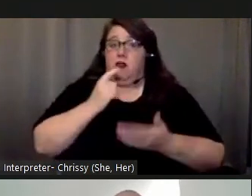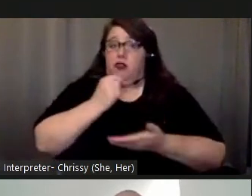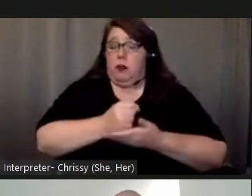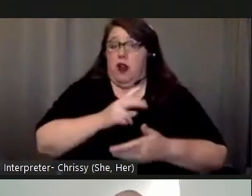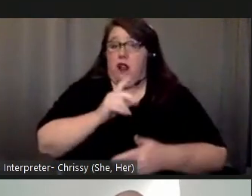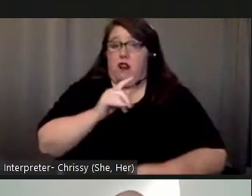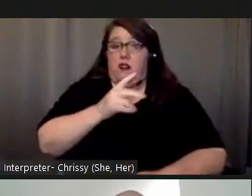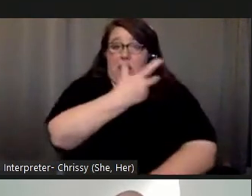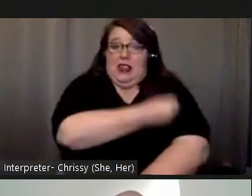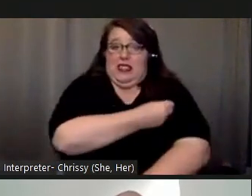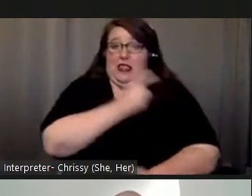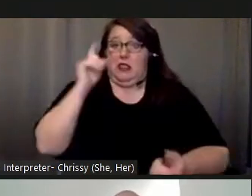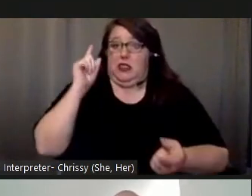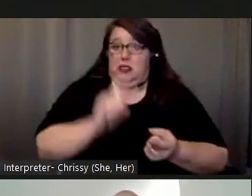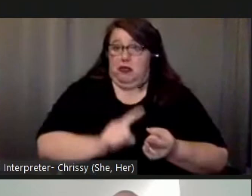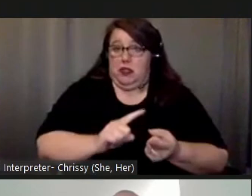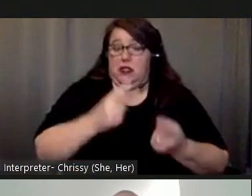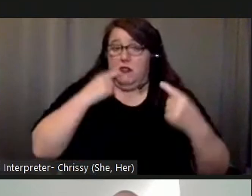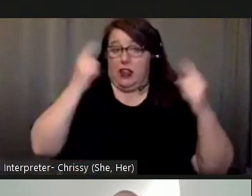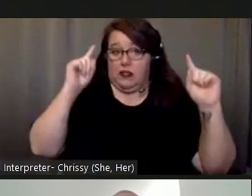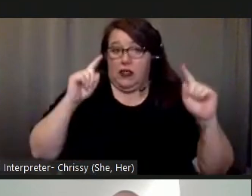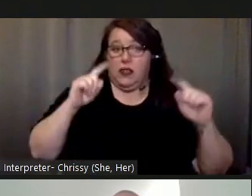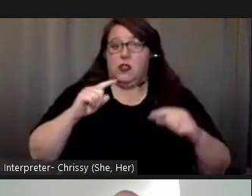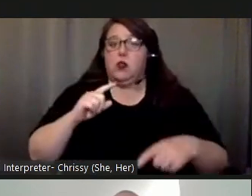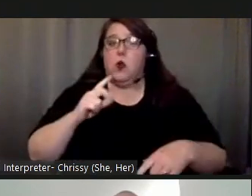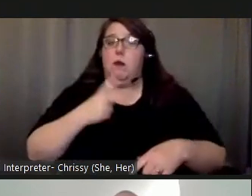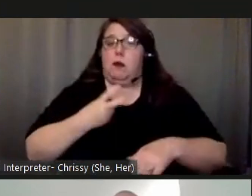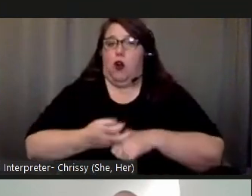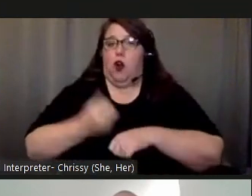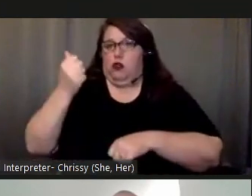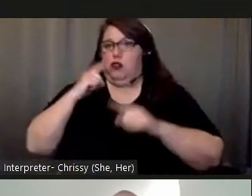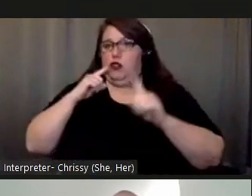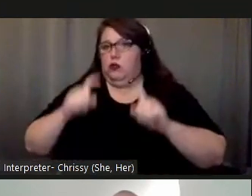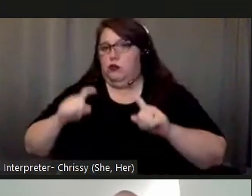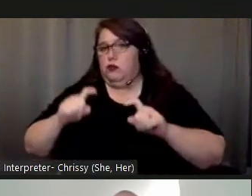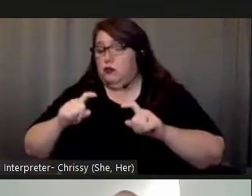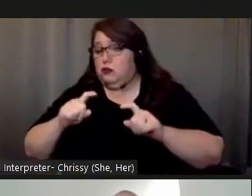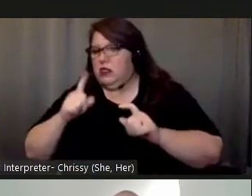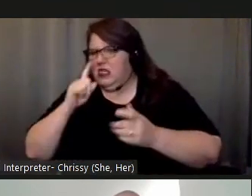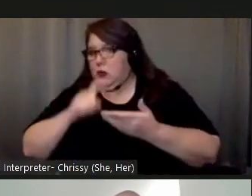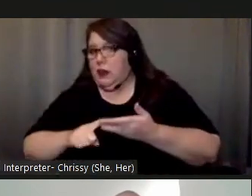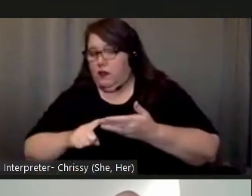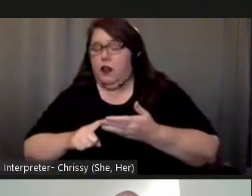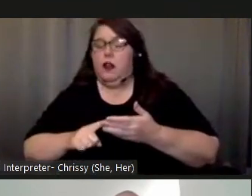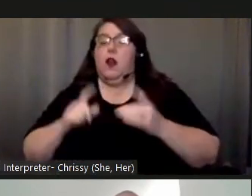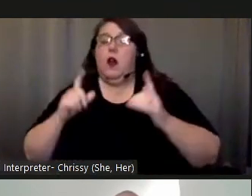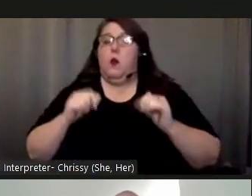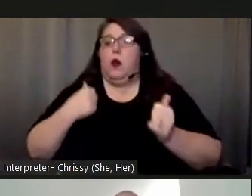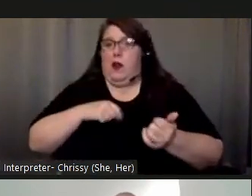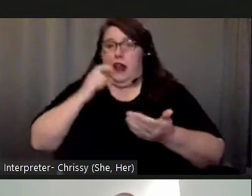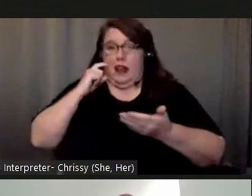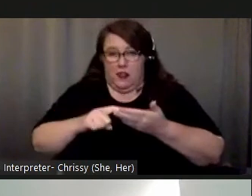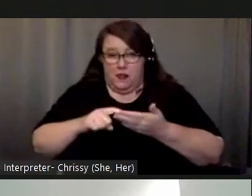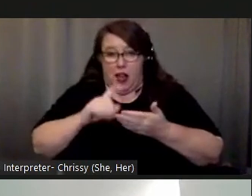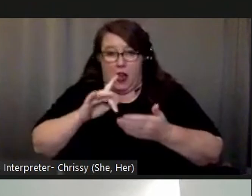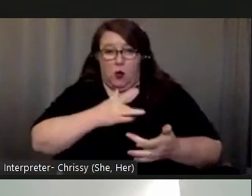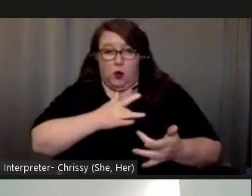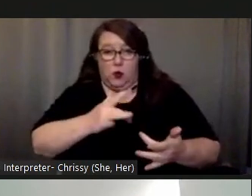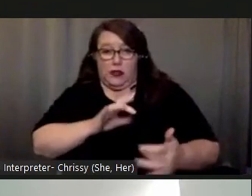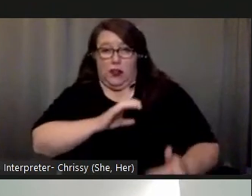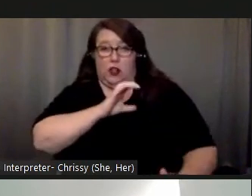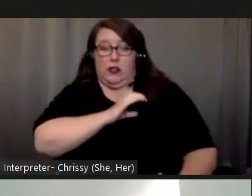be harder to detect using currently available diagnostic testing. So once we identify that those particular